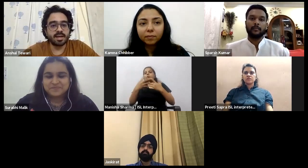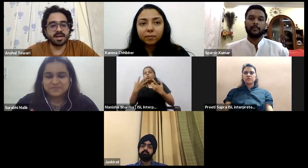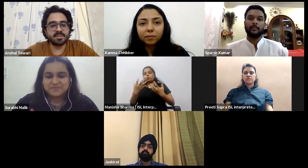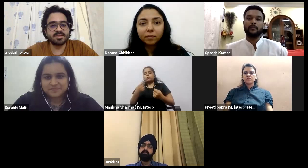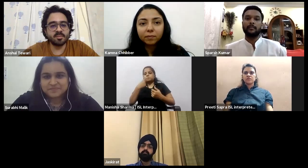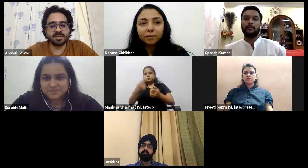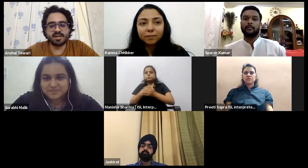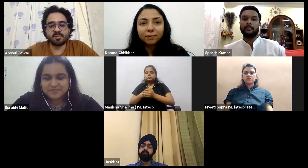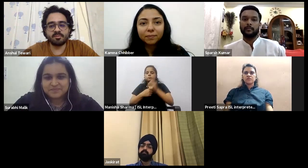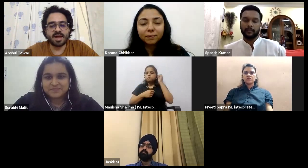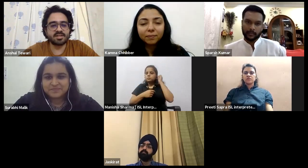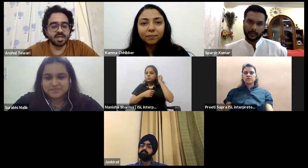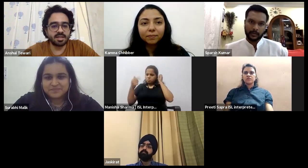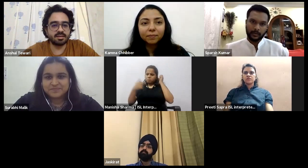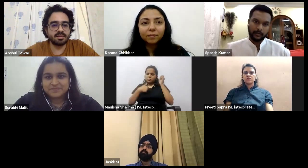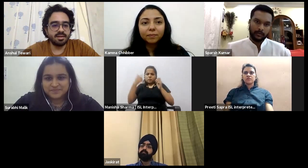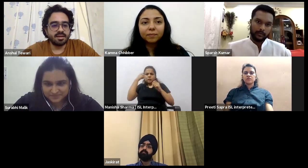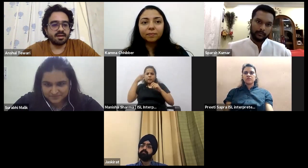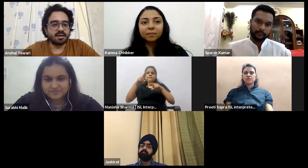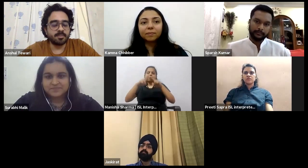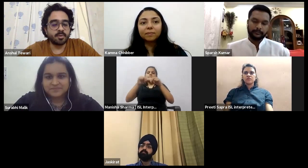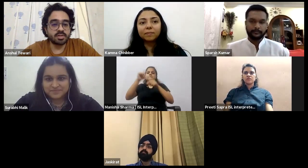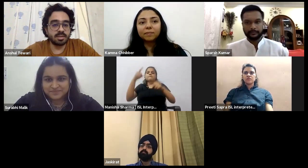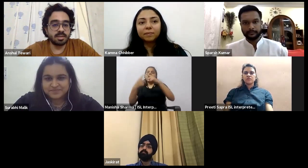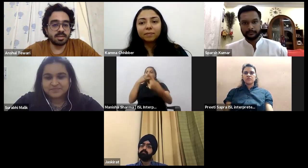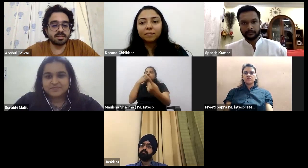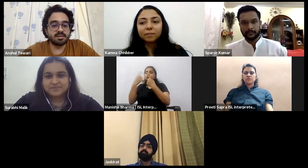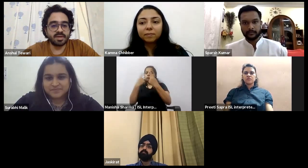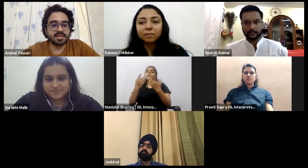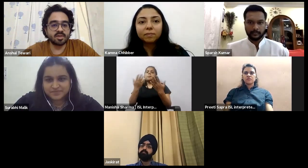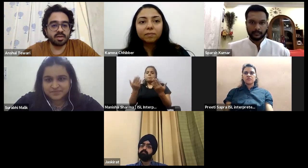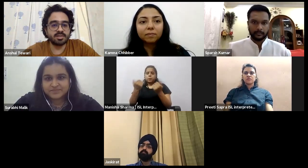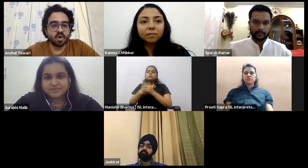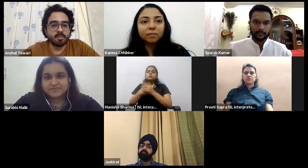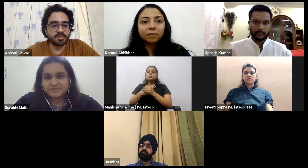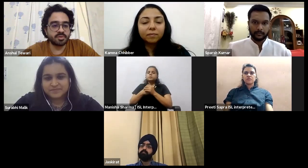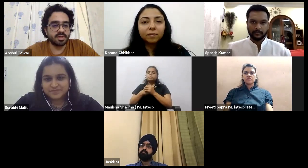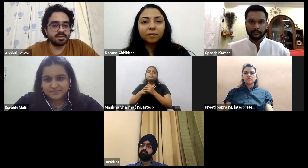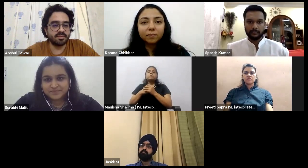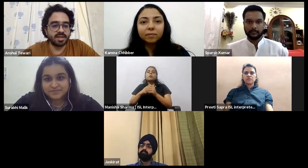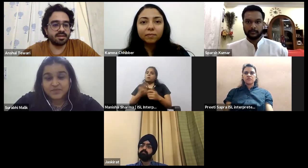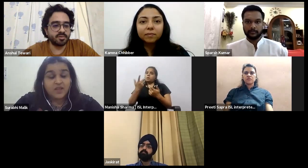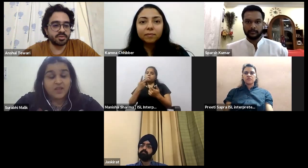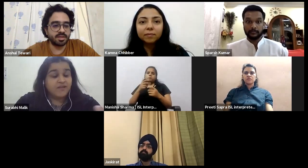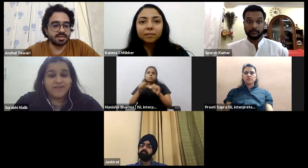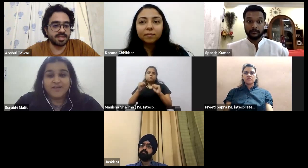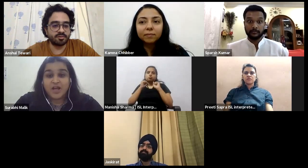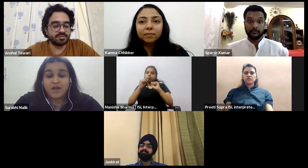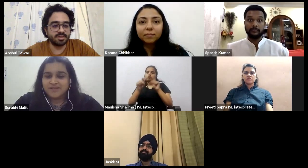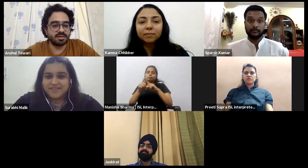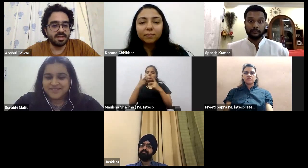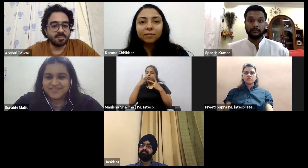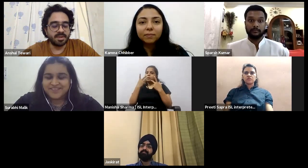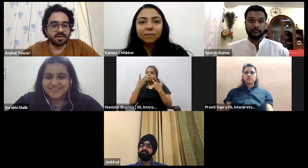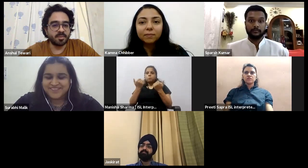And I'm assuming that, fact checking can potentially emerge as a fairly solid job opportunity in the very near future, instead of,